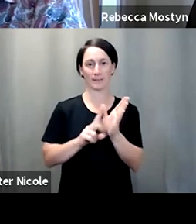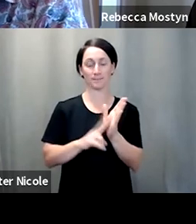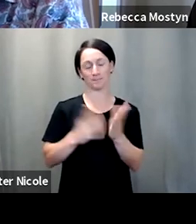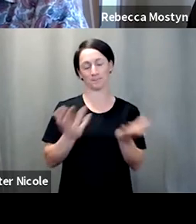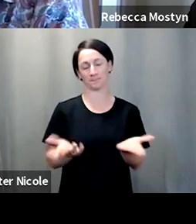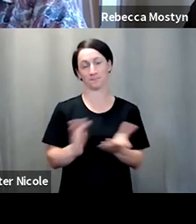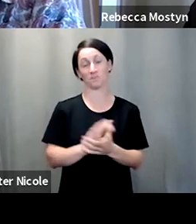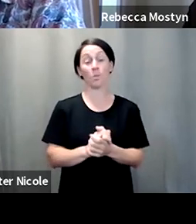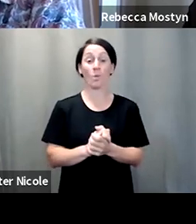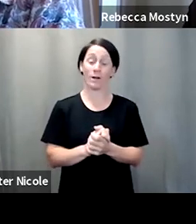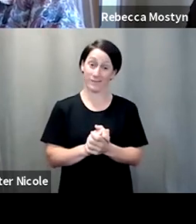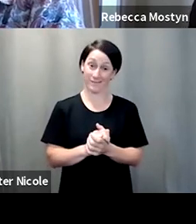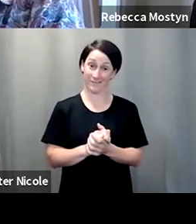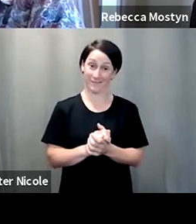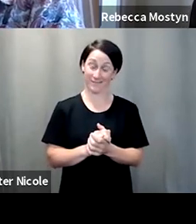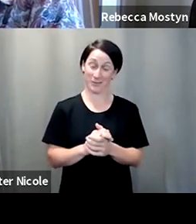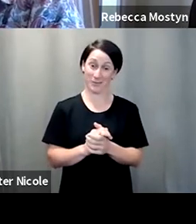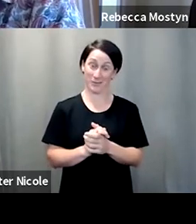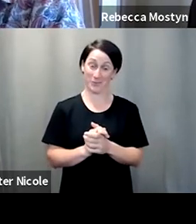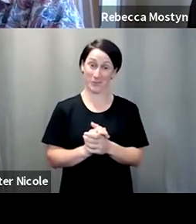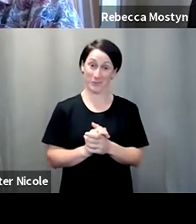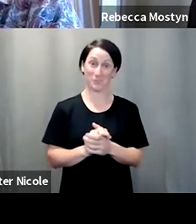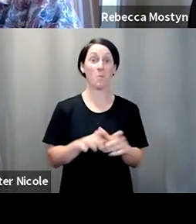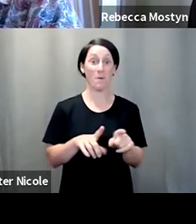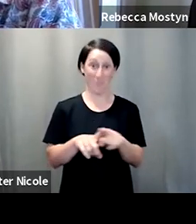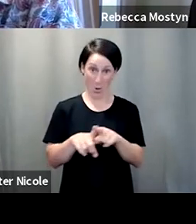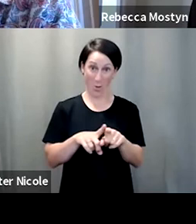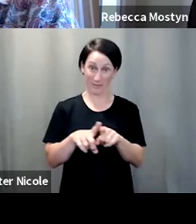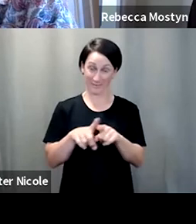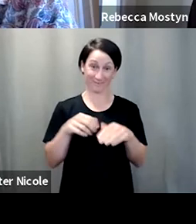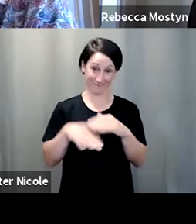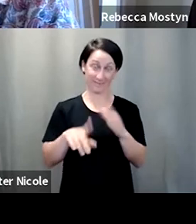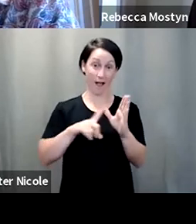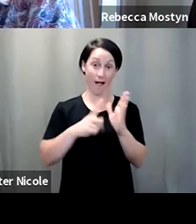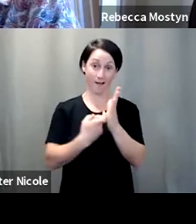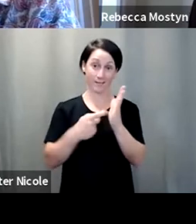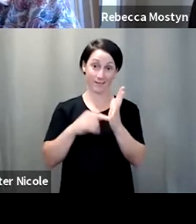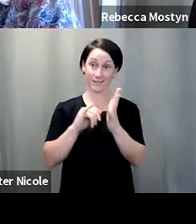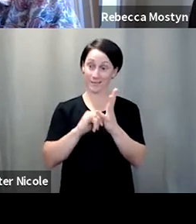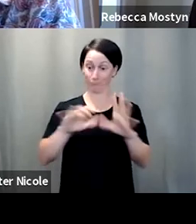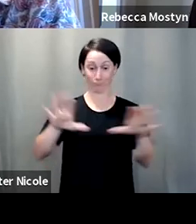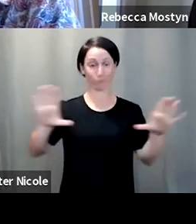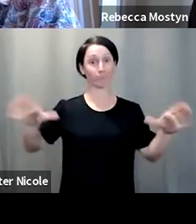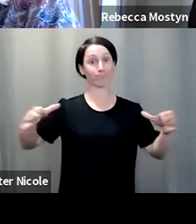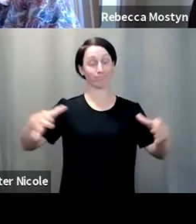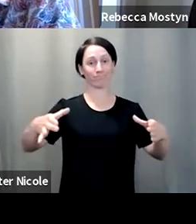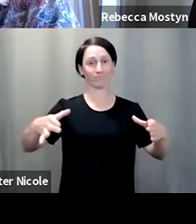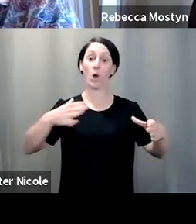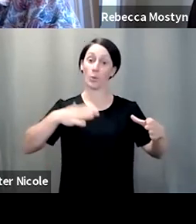Well, I think we've learned that as a sector, we need the capacity to learn